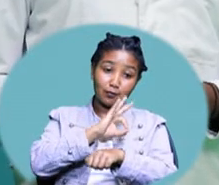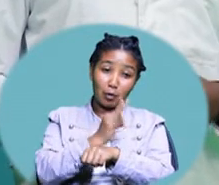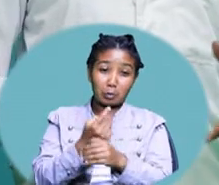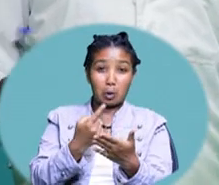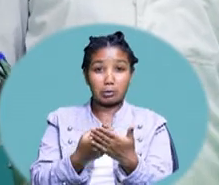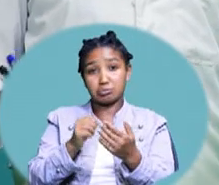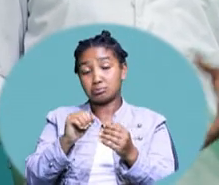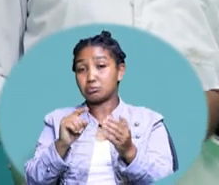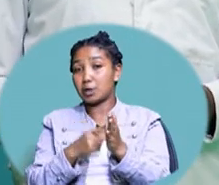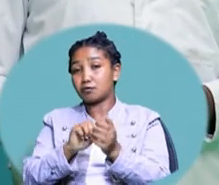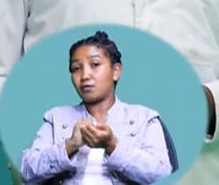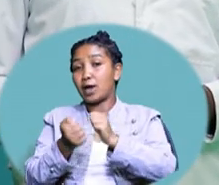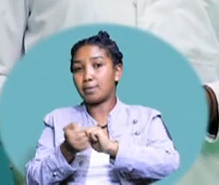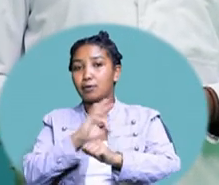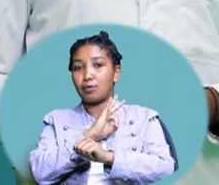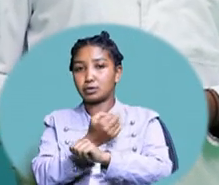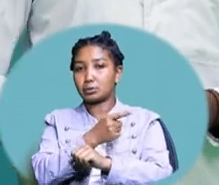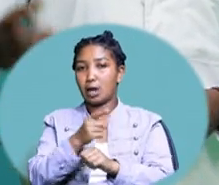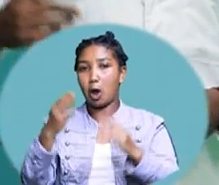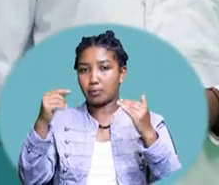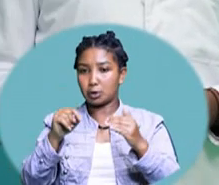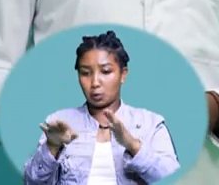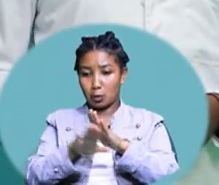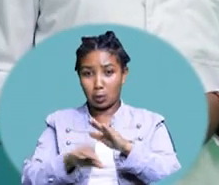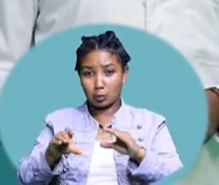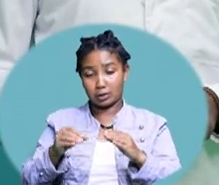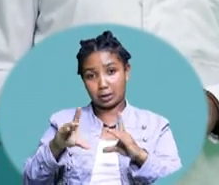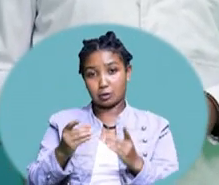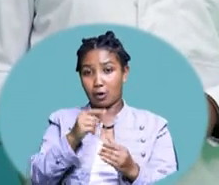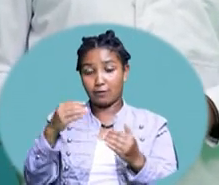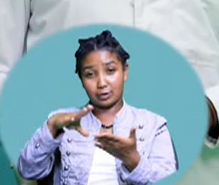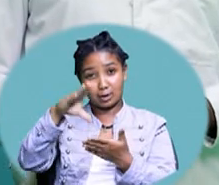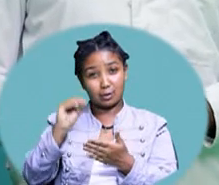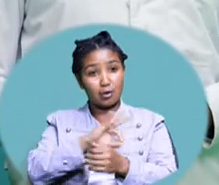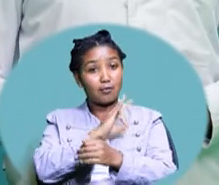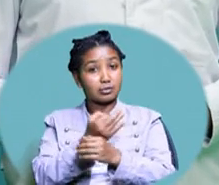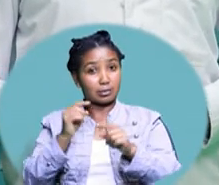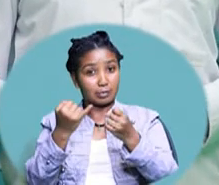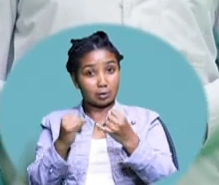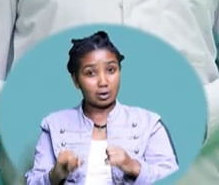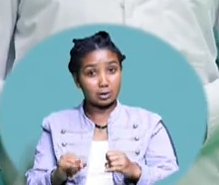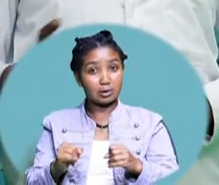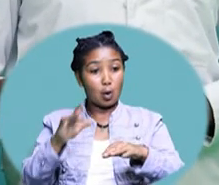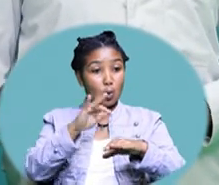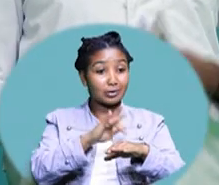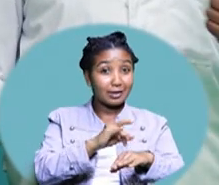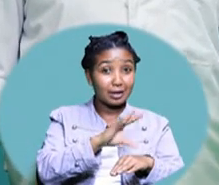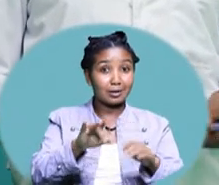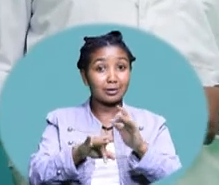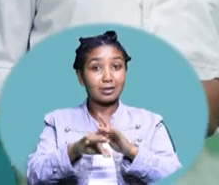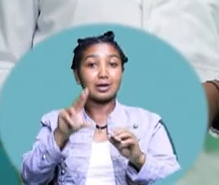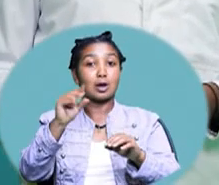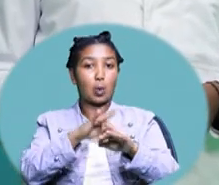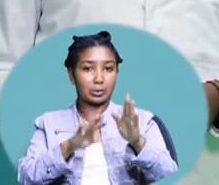constant force, or there can be variable force. I hope in lower grade you have also learned that force can be categorized as contact force